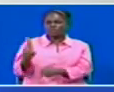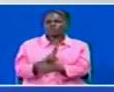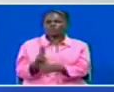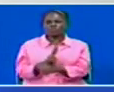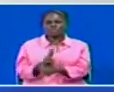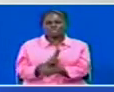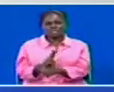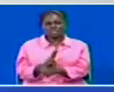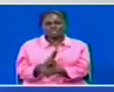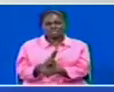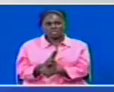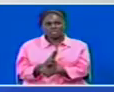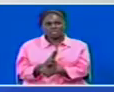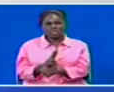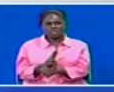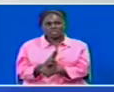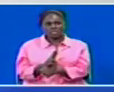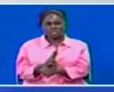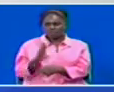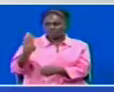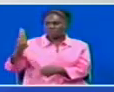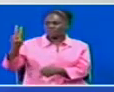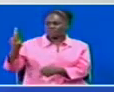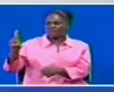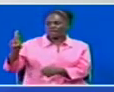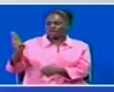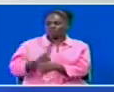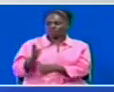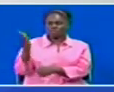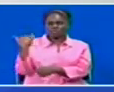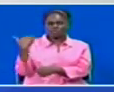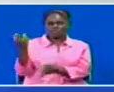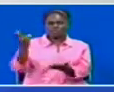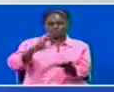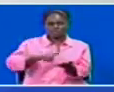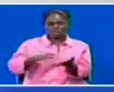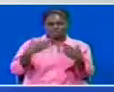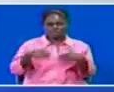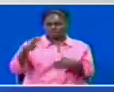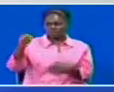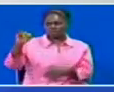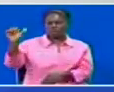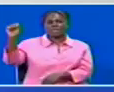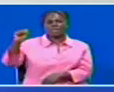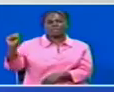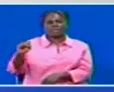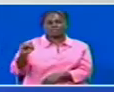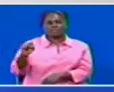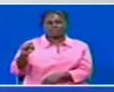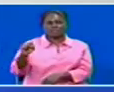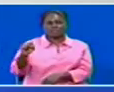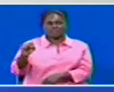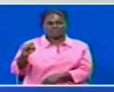it in this exercise, that those biometrics that they used to register people in the NYS that they loaned to